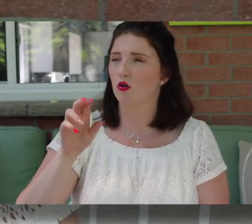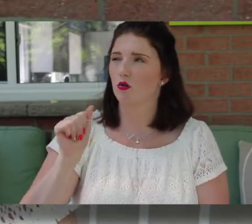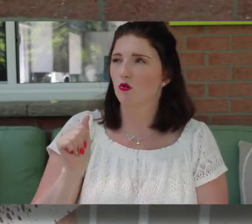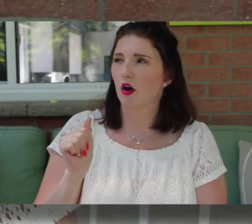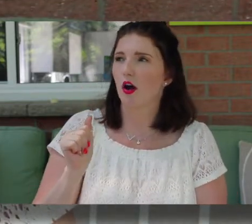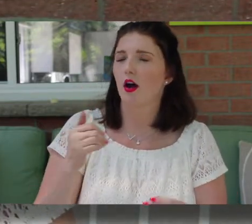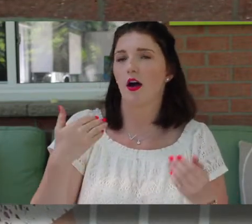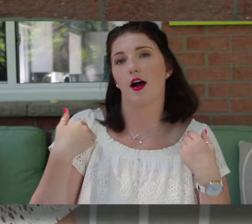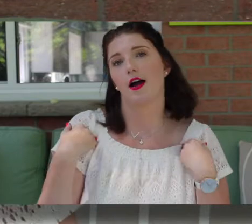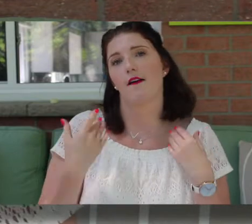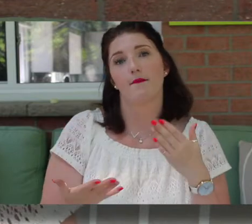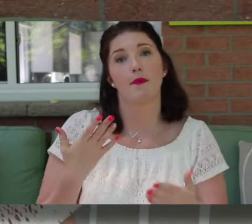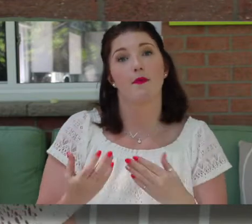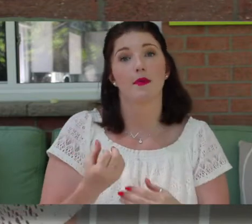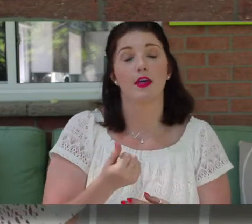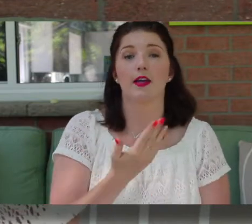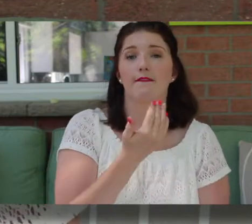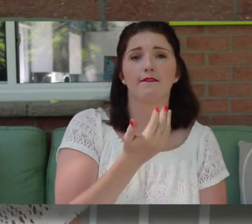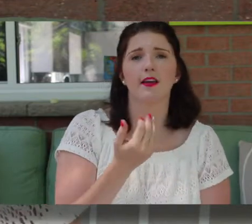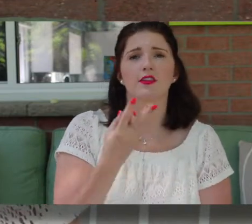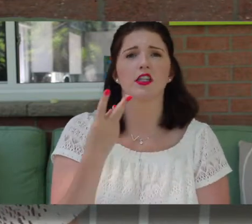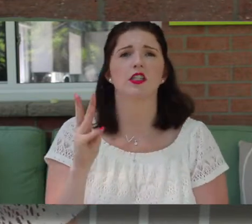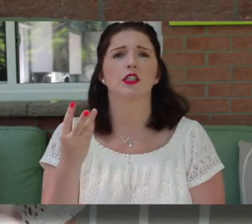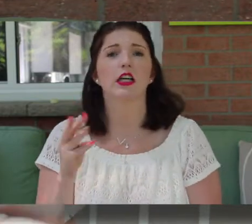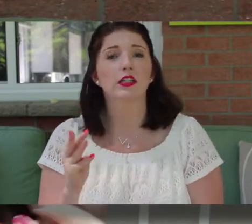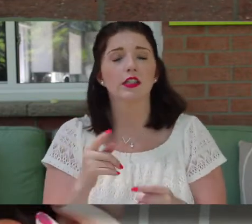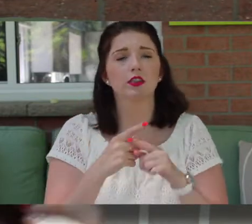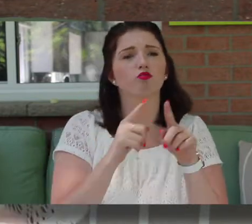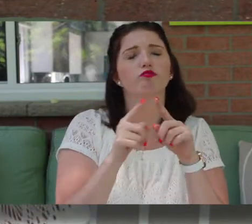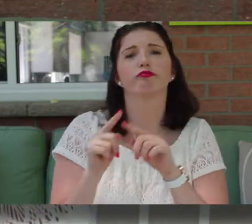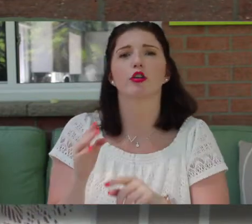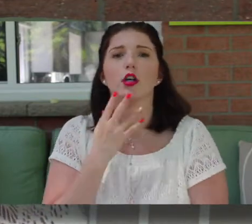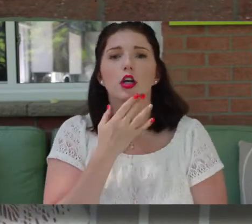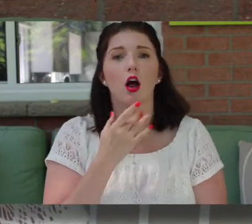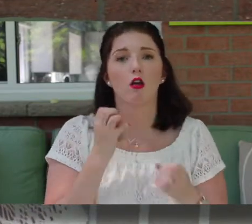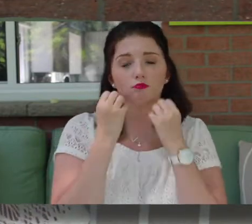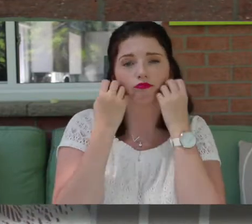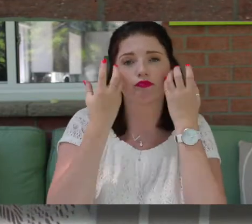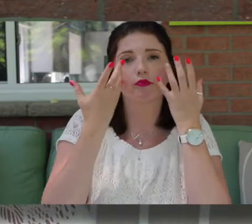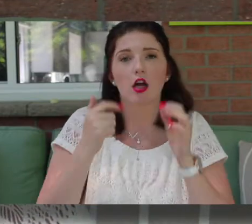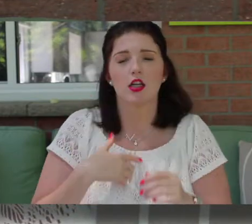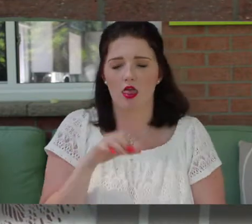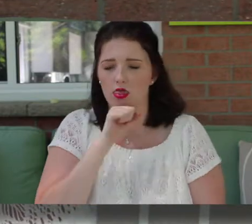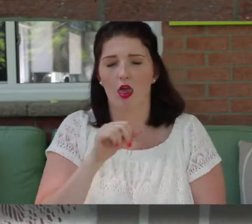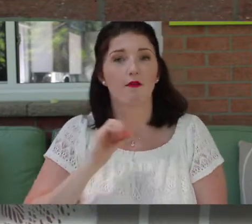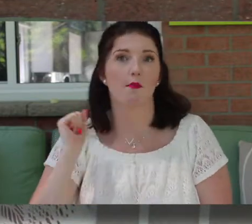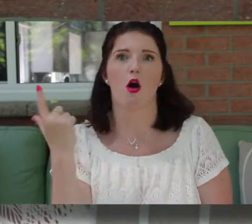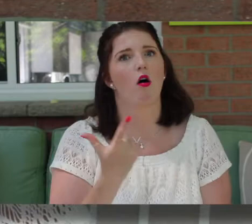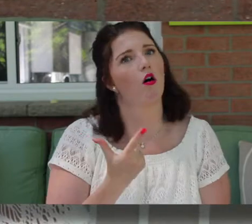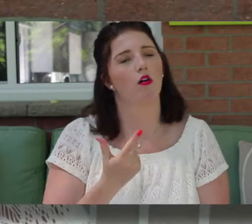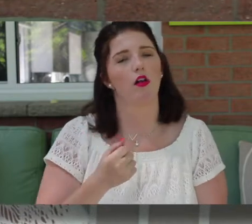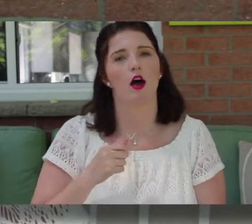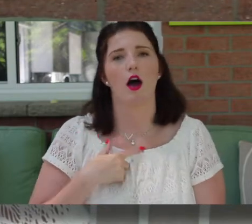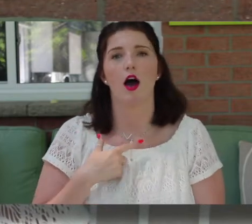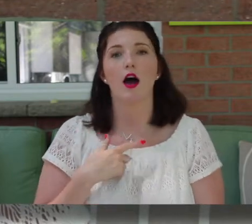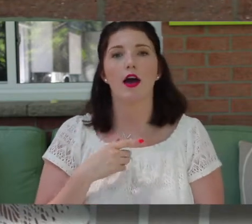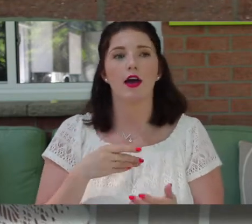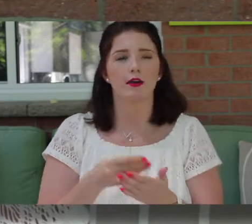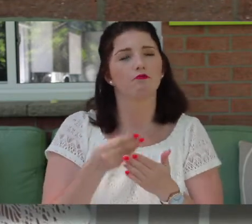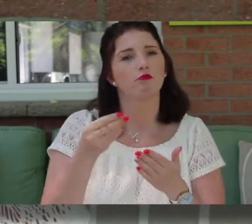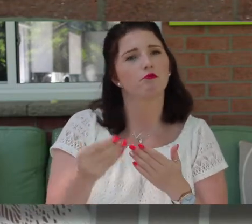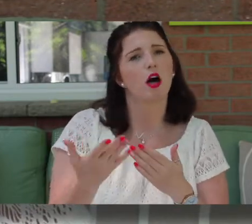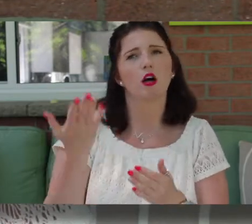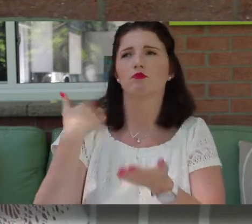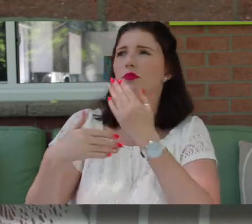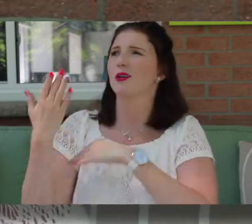whole Sephora blushes. They have a huge range. I want to say they probably have about 15,